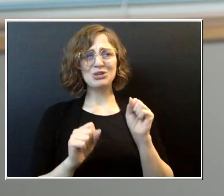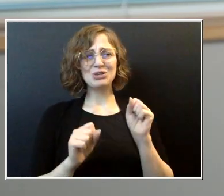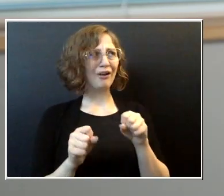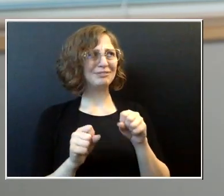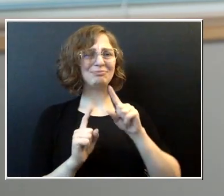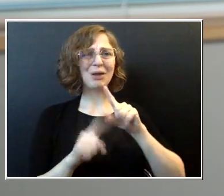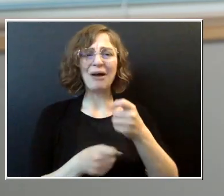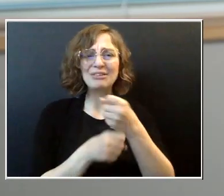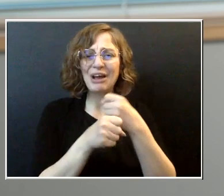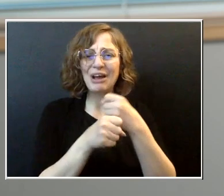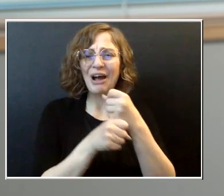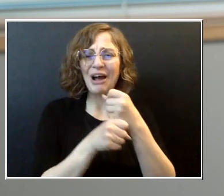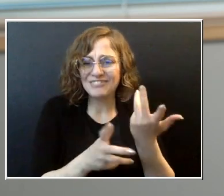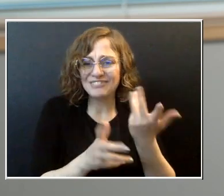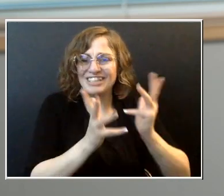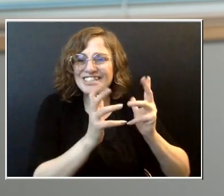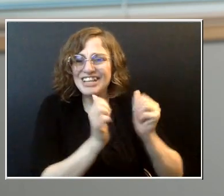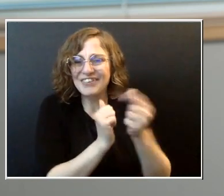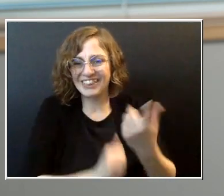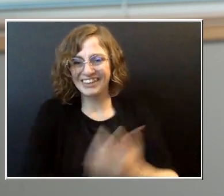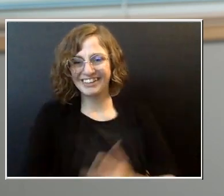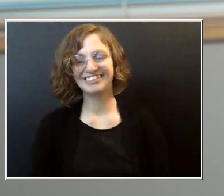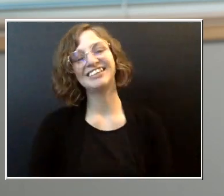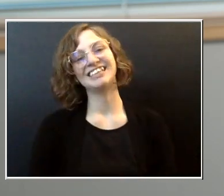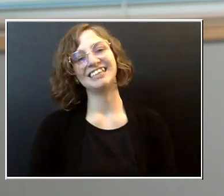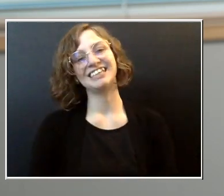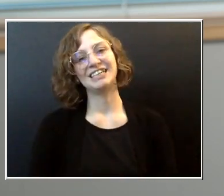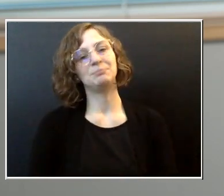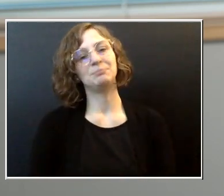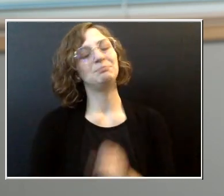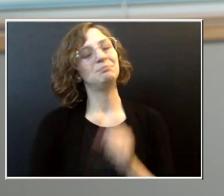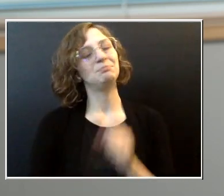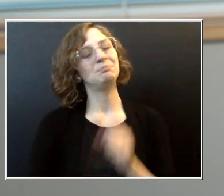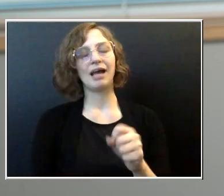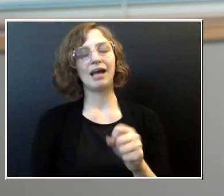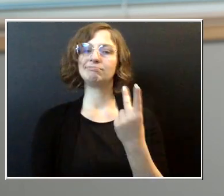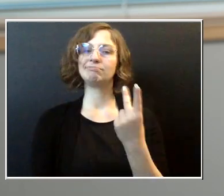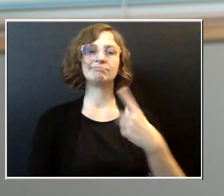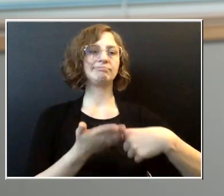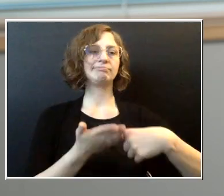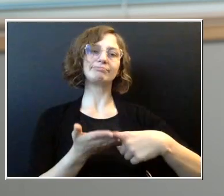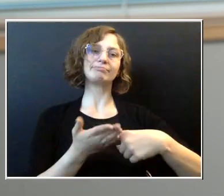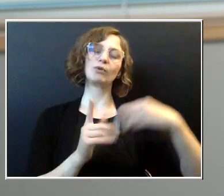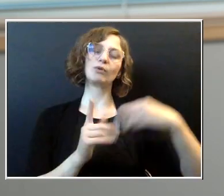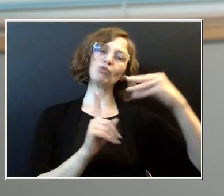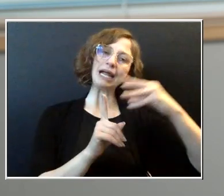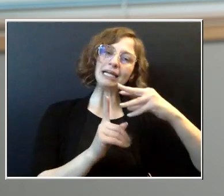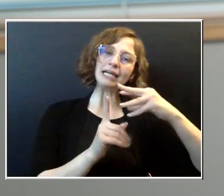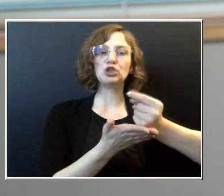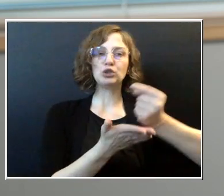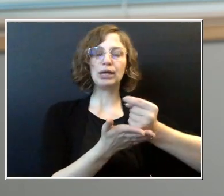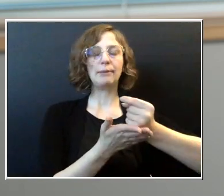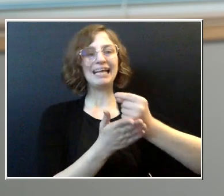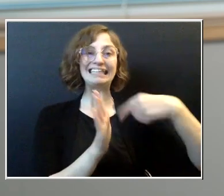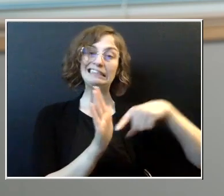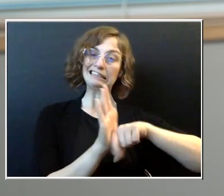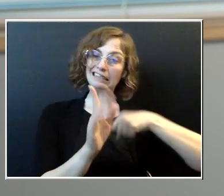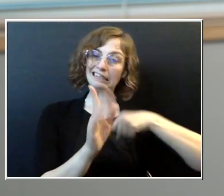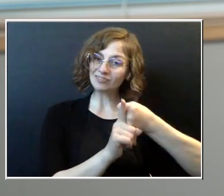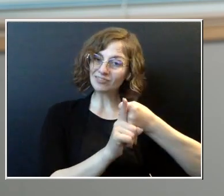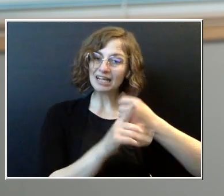up on life. And yes, we talk about radiation treatment, side effects, and what we can do to lessen